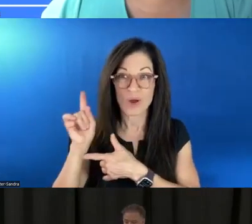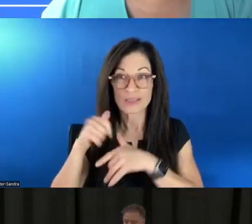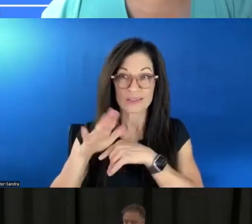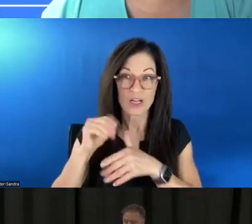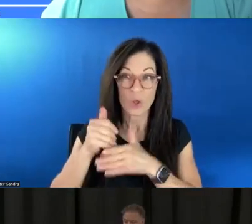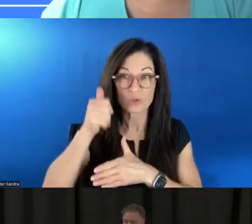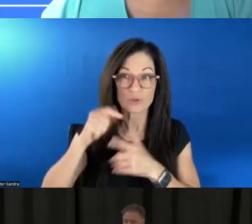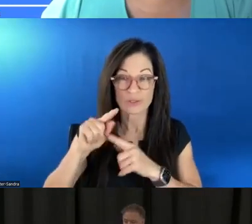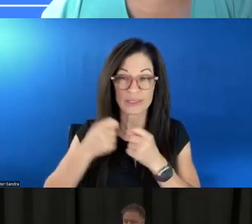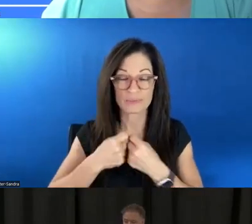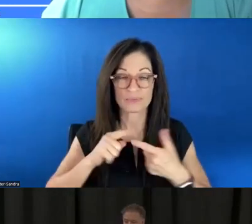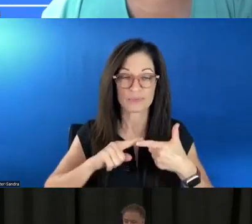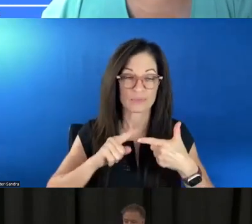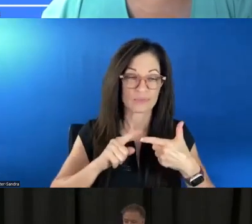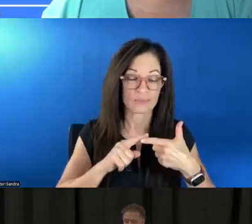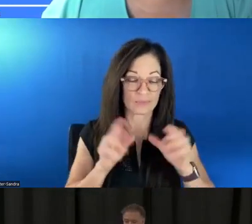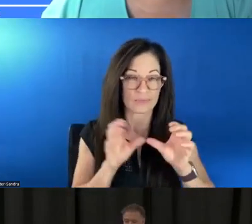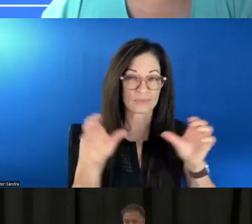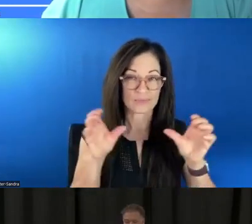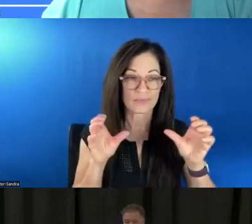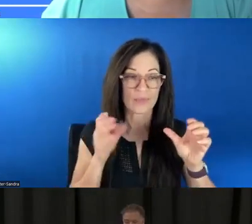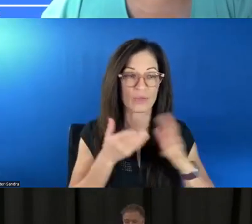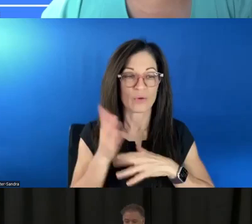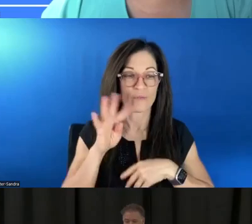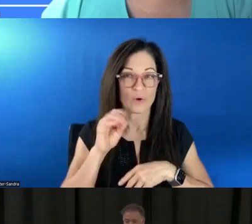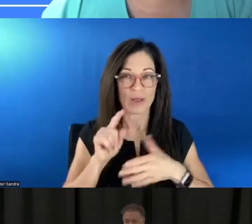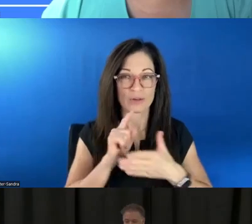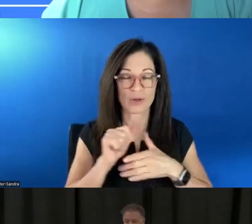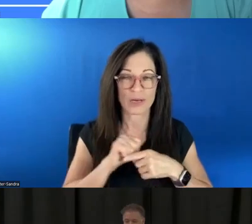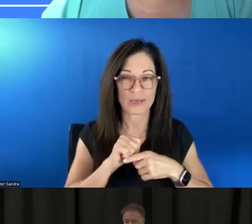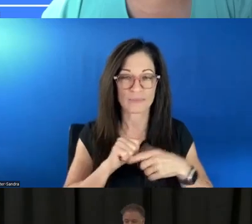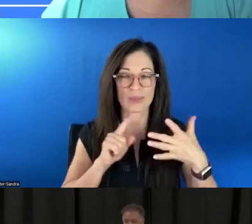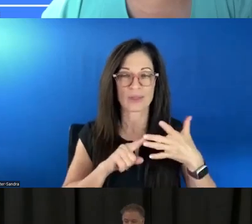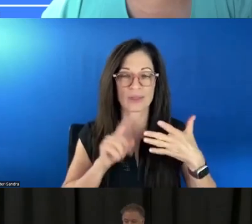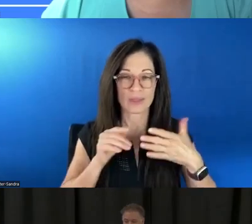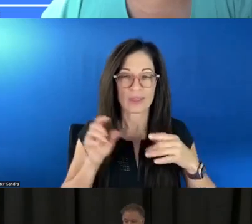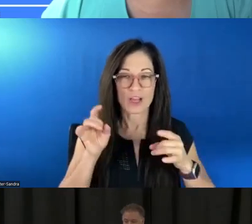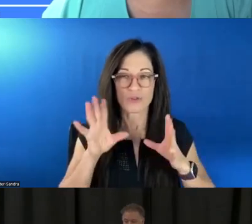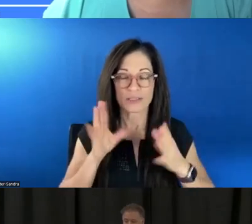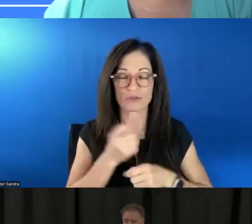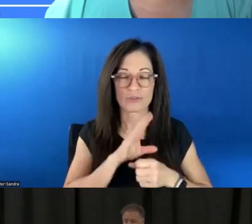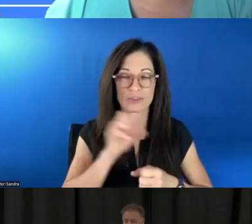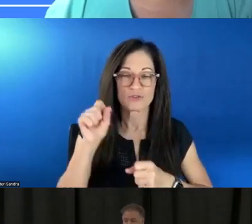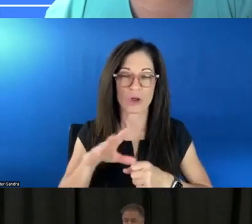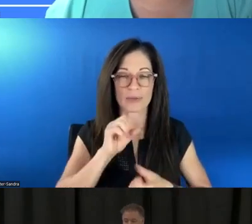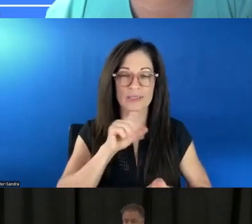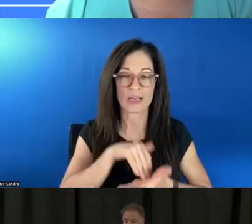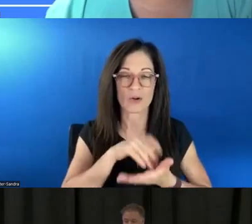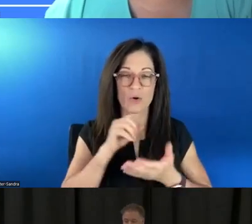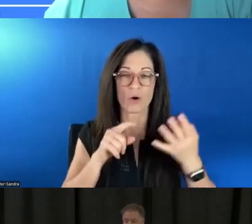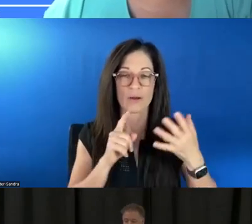B, certification of CIT officers via 40-hour training. C, dedicated crisis receiving drop-in centers. Or